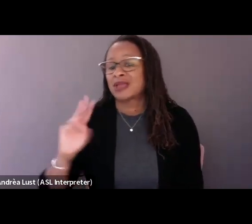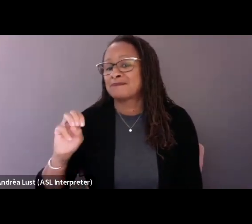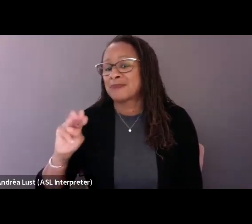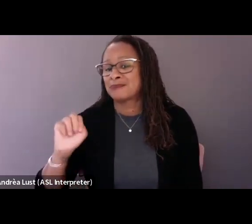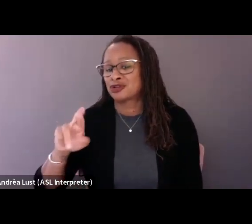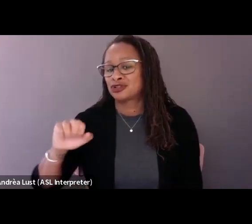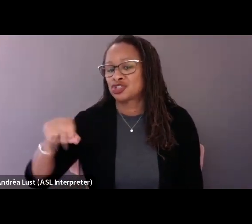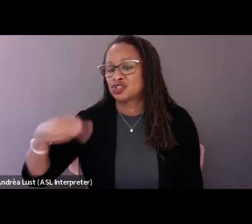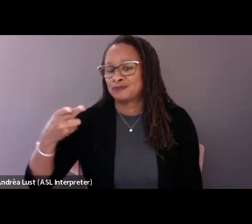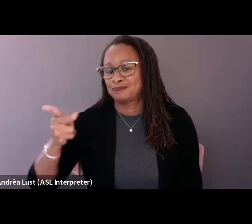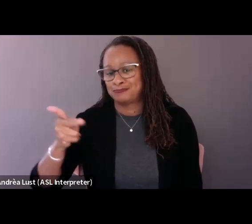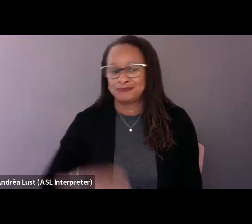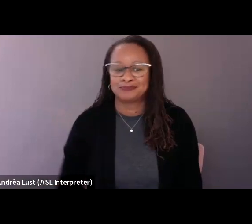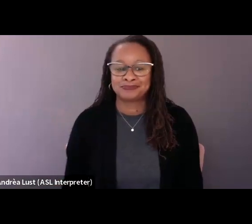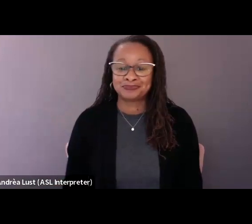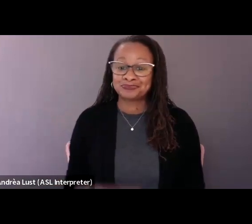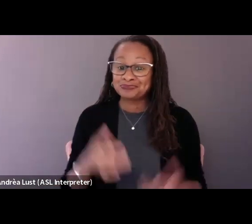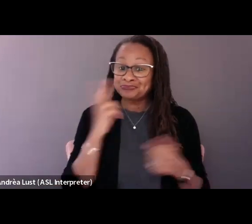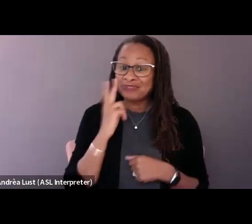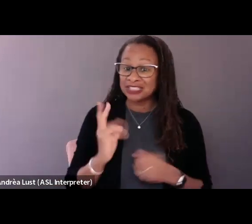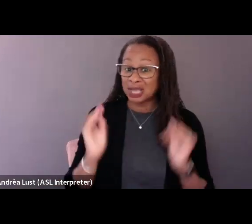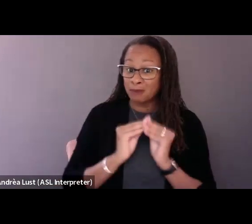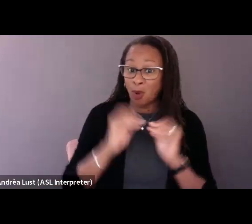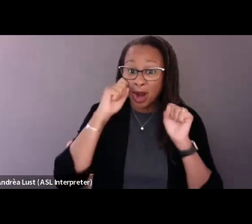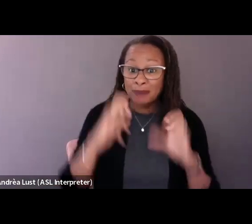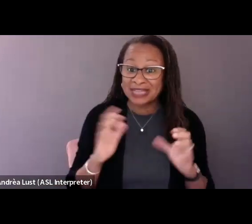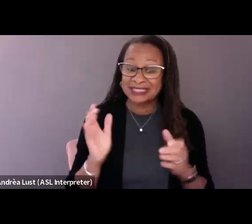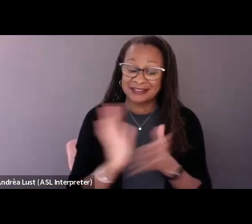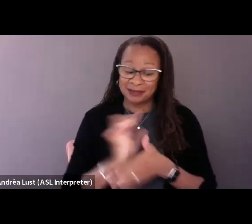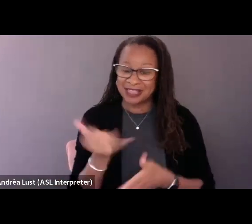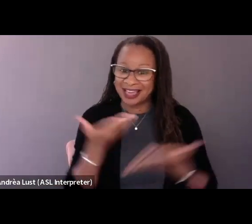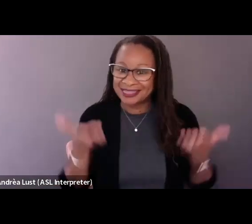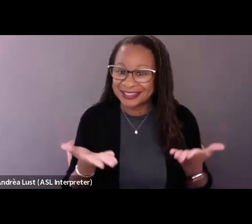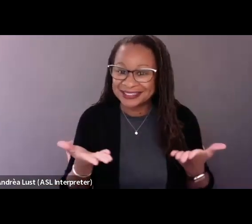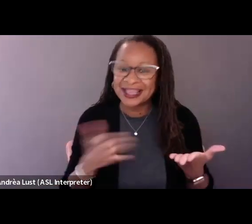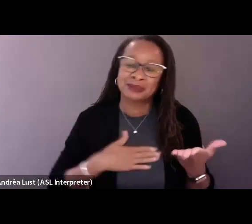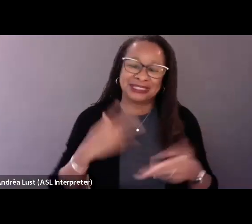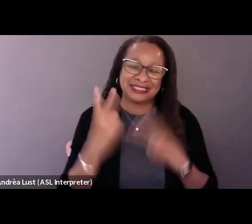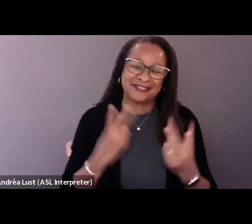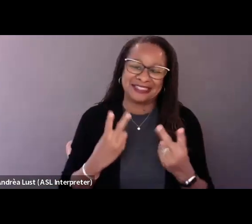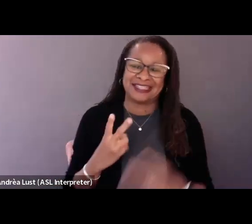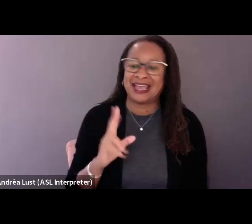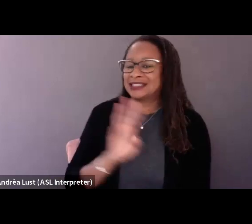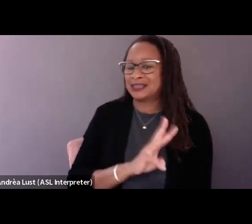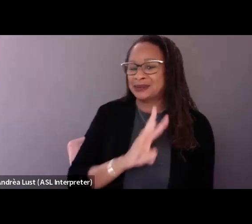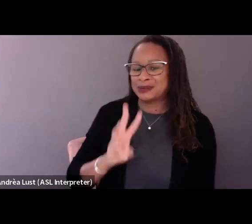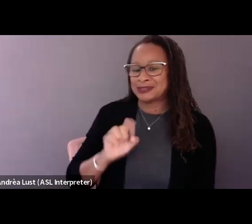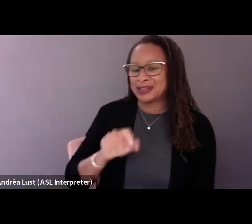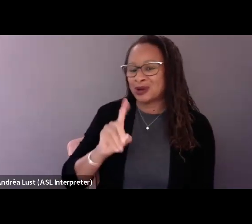documentary.org/membership. To see more amazing films like this, please visit